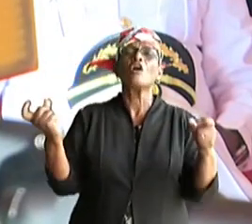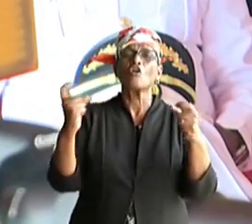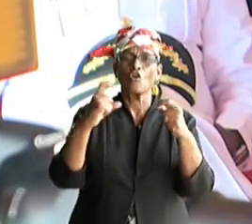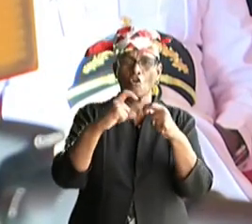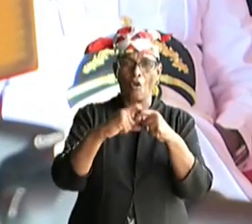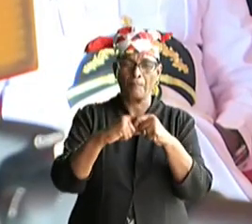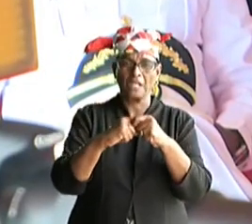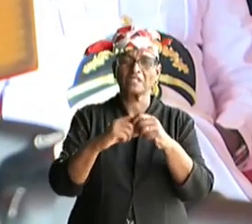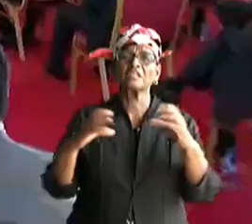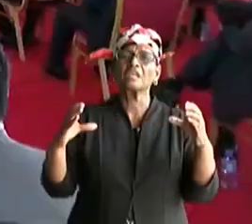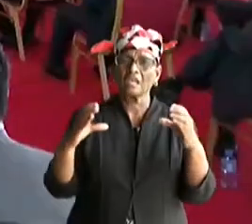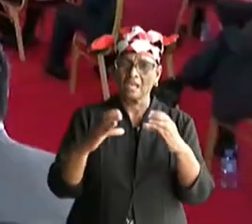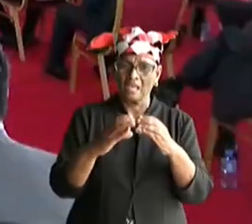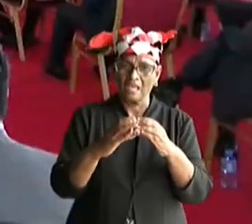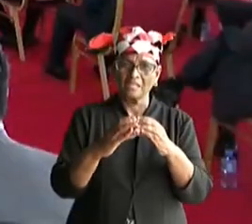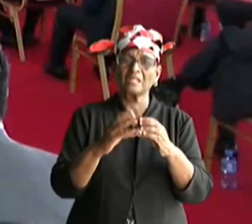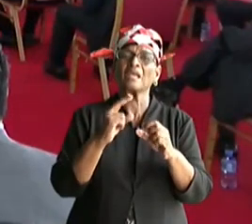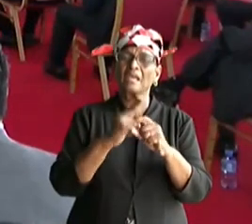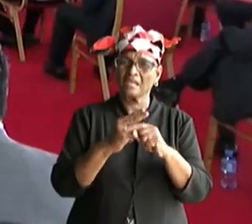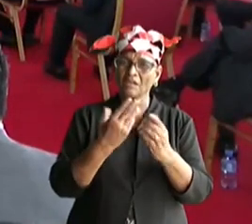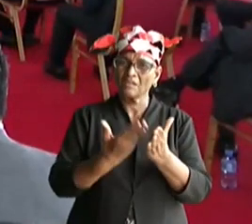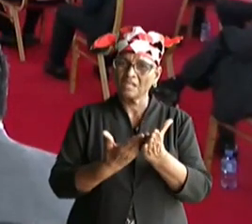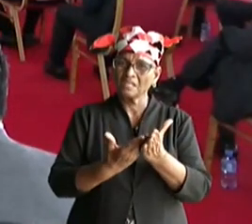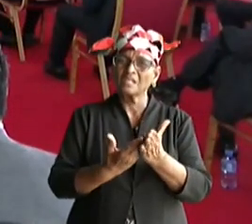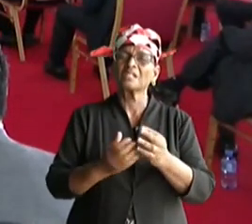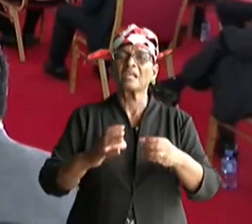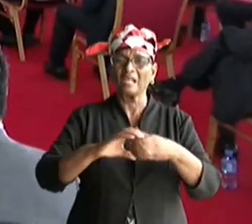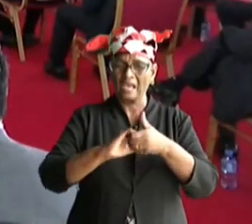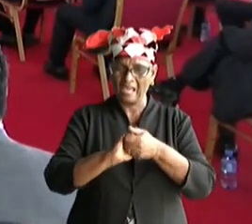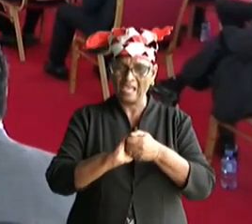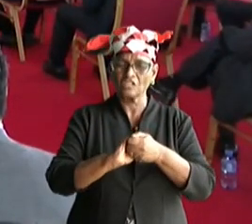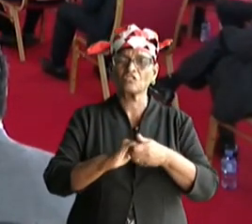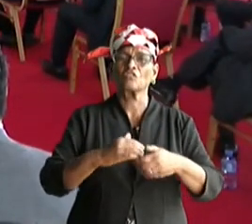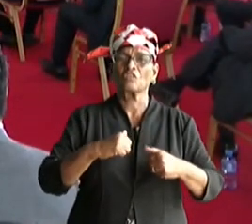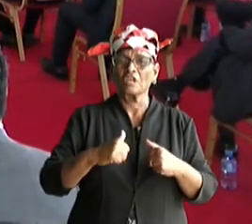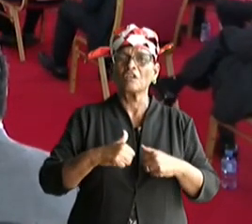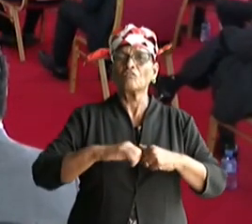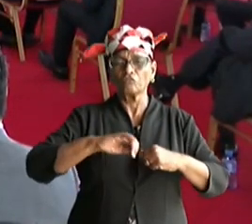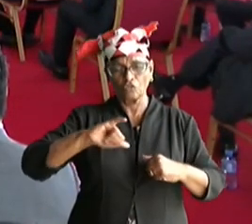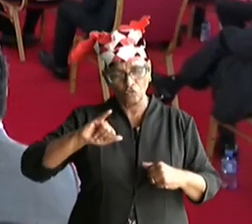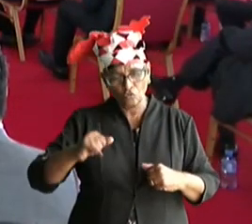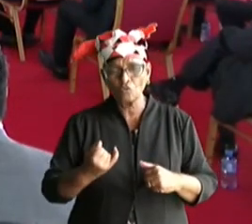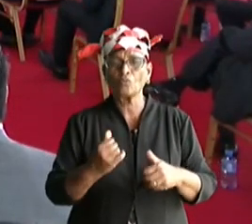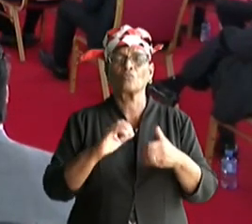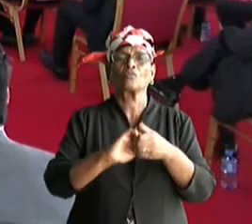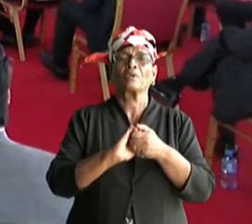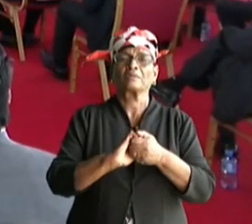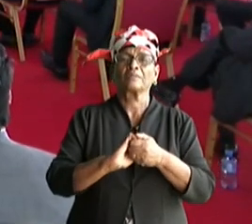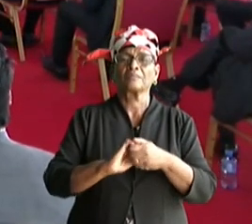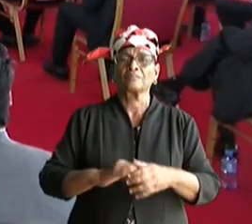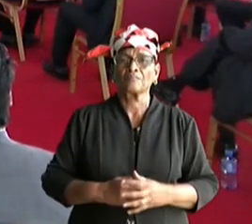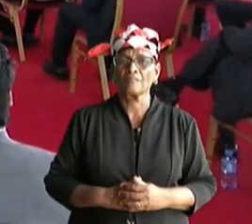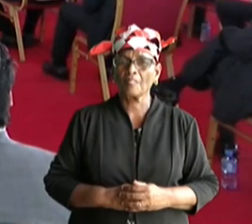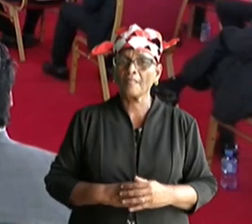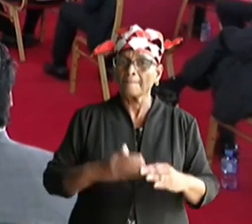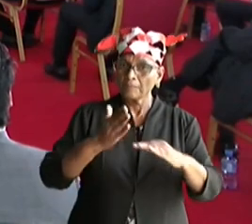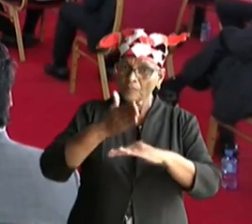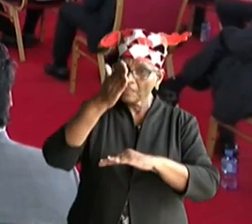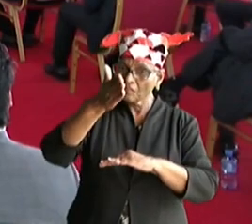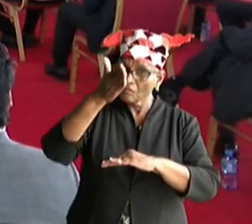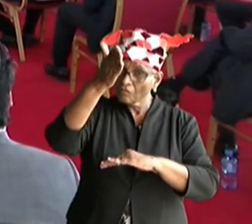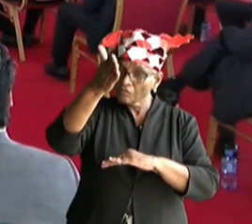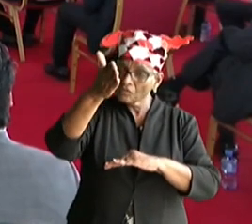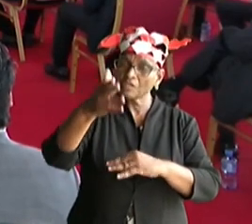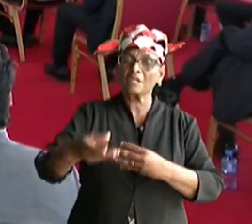to ensure enhanced cooperation for mutual benefit. The future of our